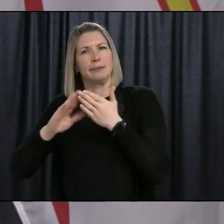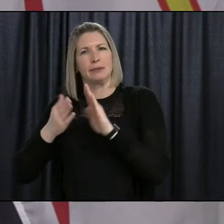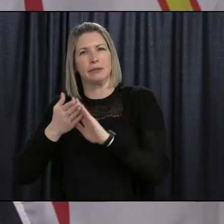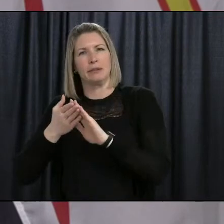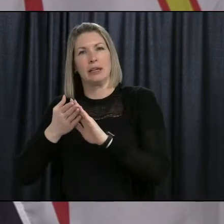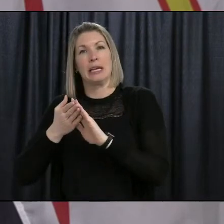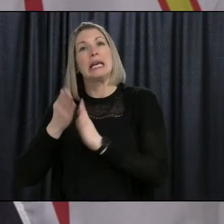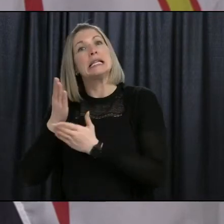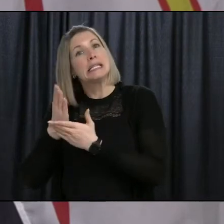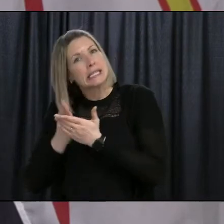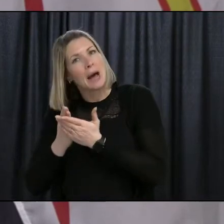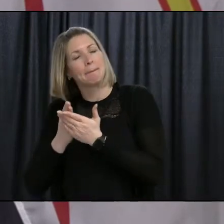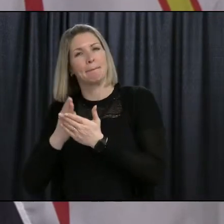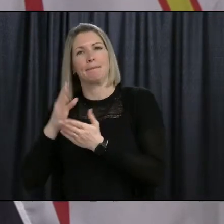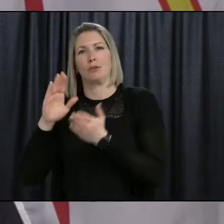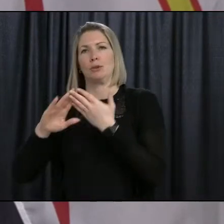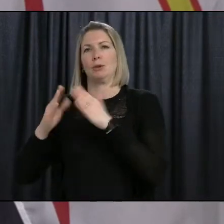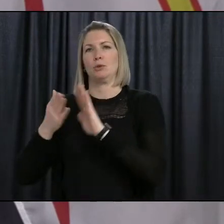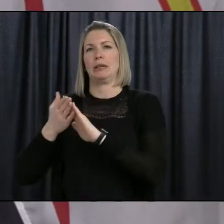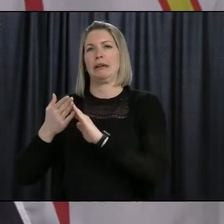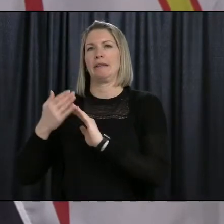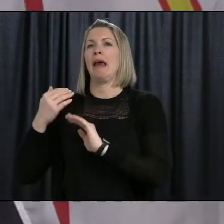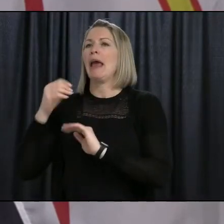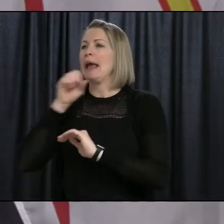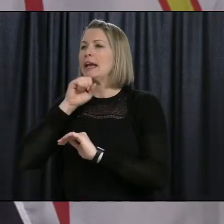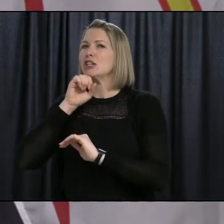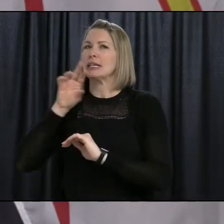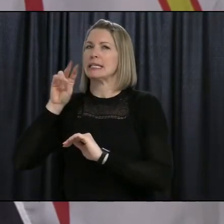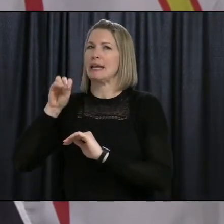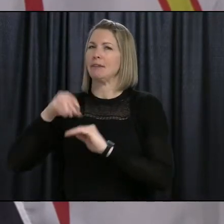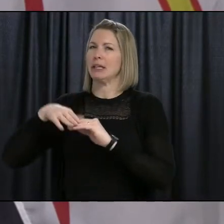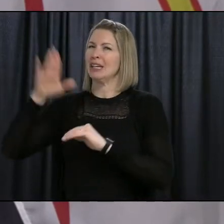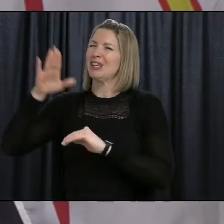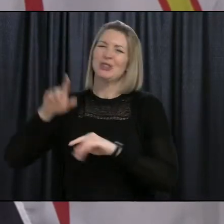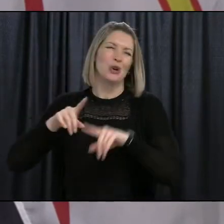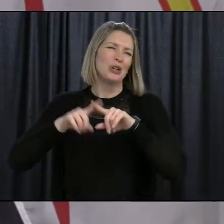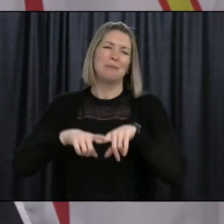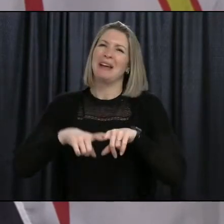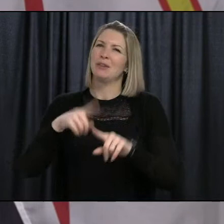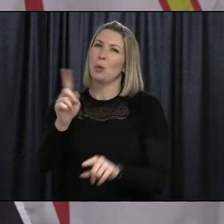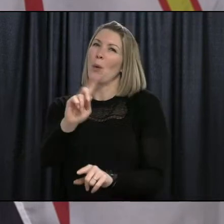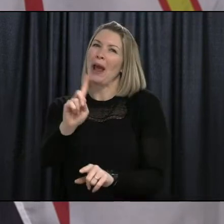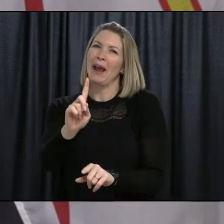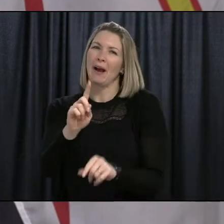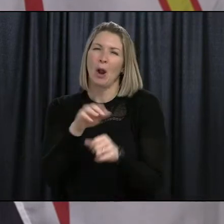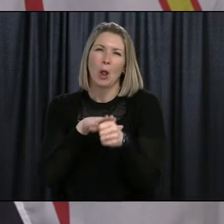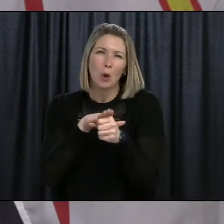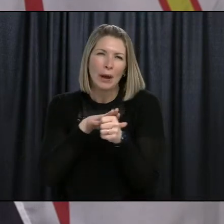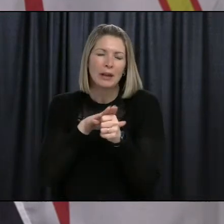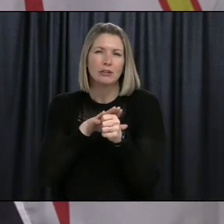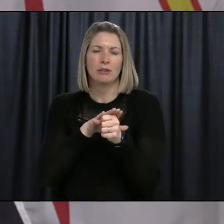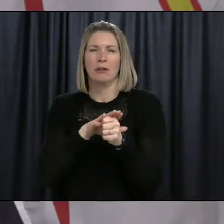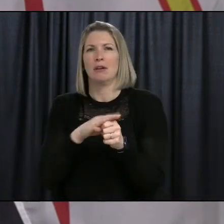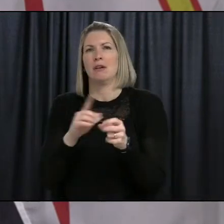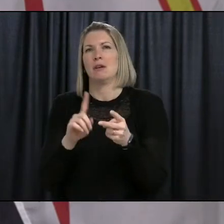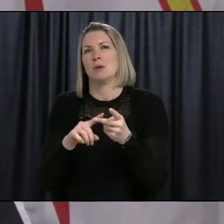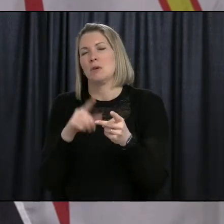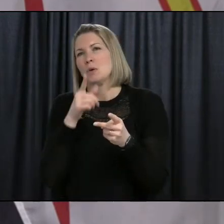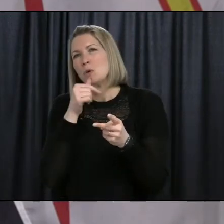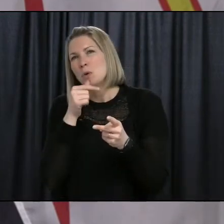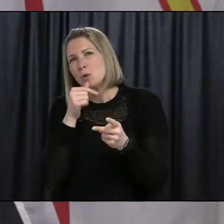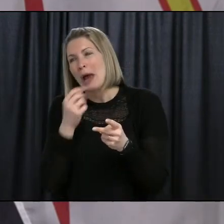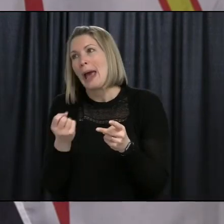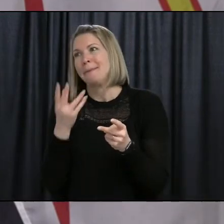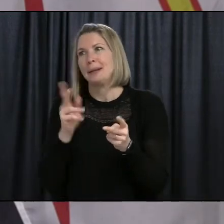for example, in some of those communities. So it has varied depending on the community, depending on the situation and the geography of